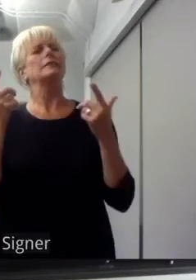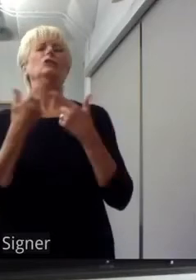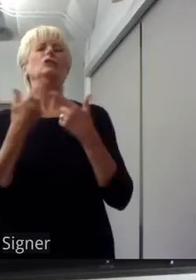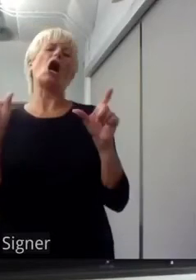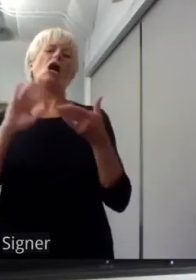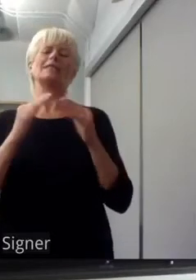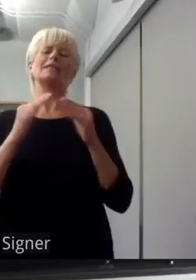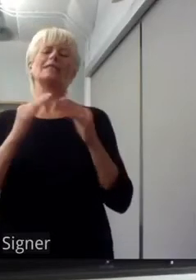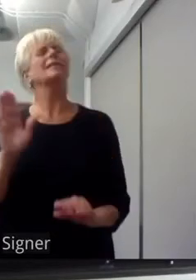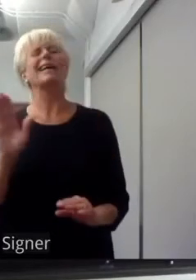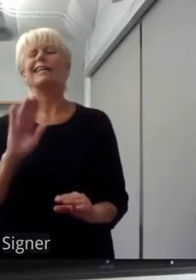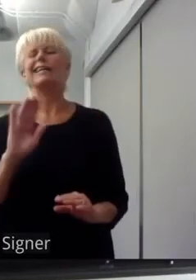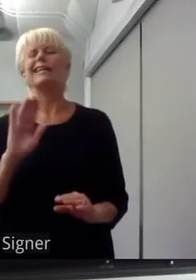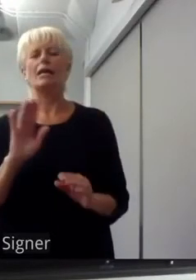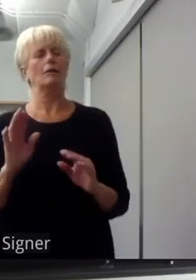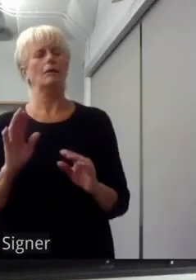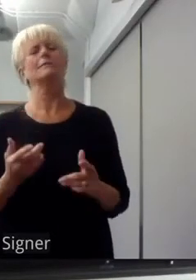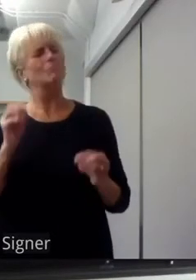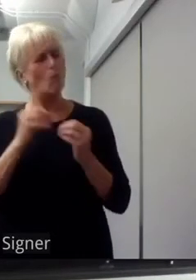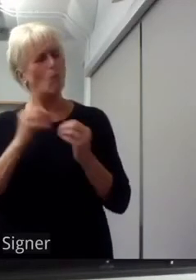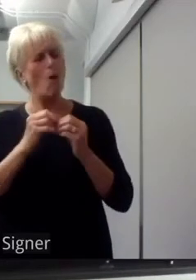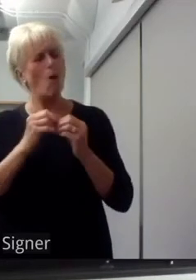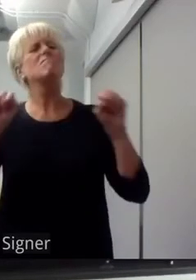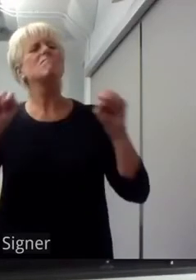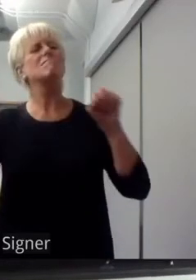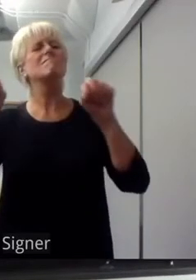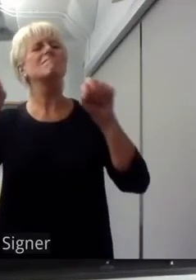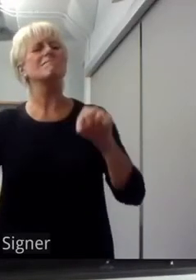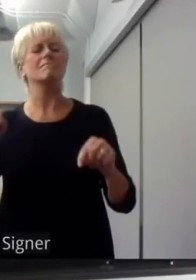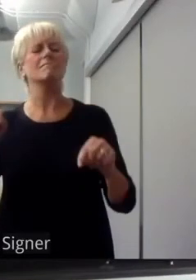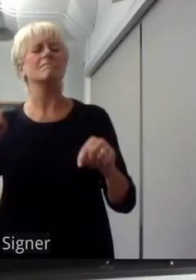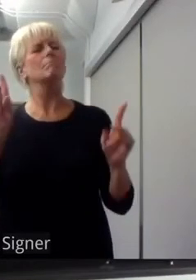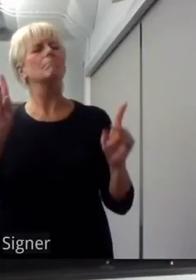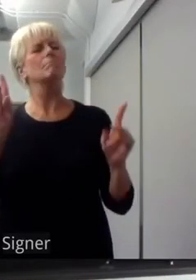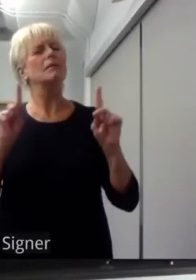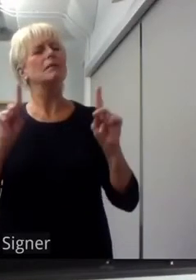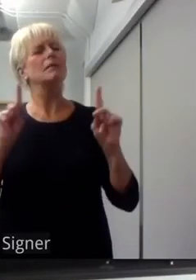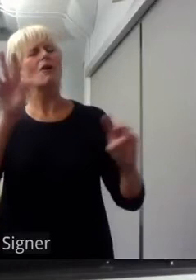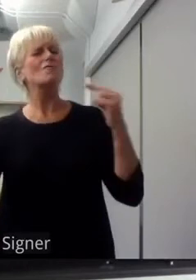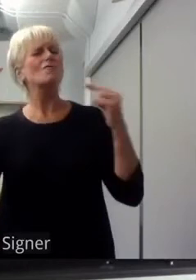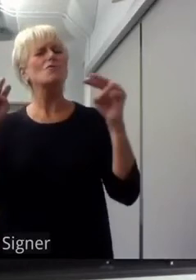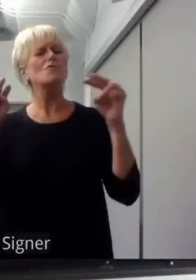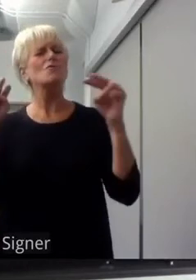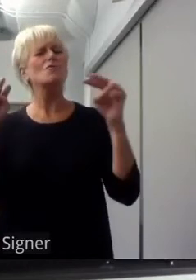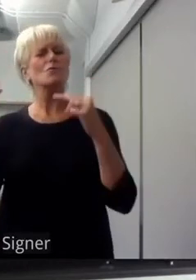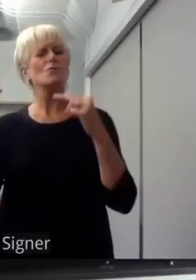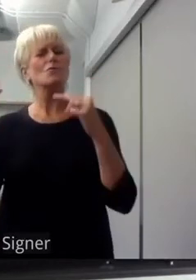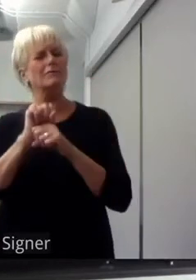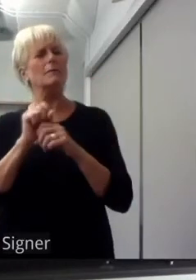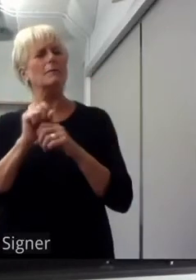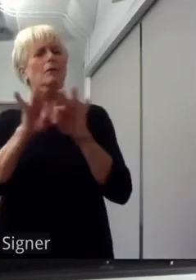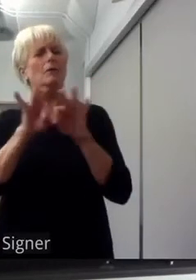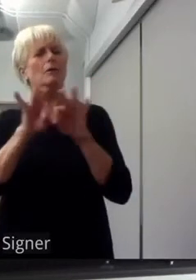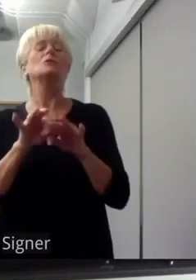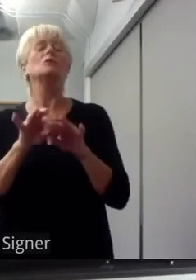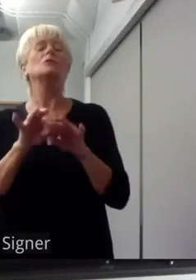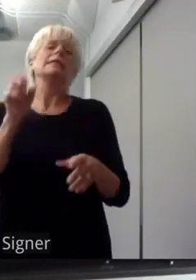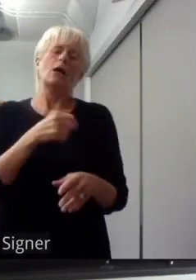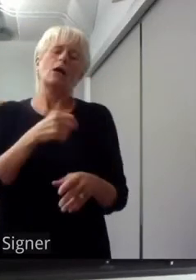to really hear people's views. So, as I say, we did the traditional things, but I think there were a couple of things that I just